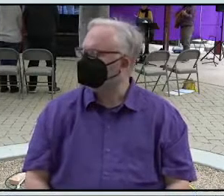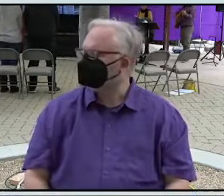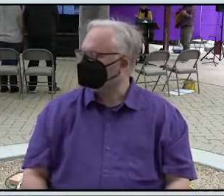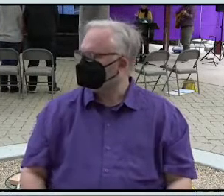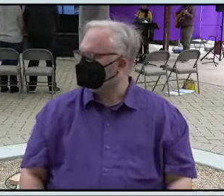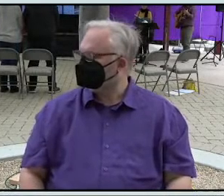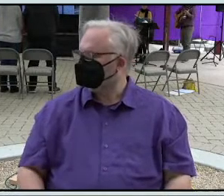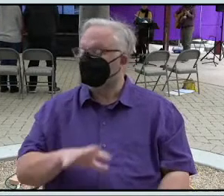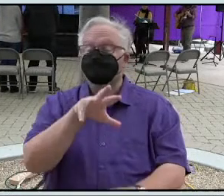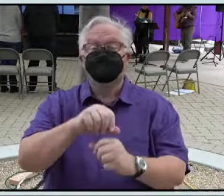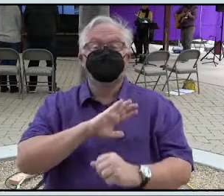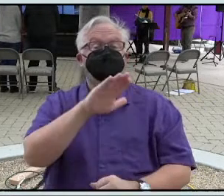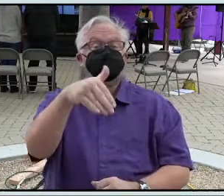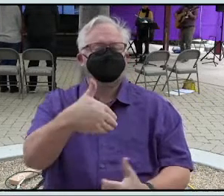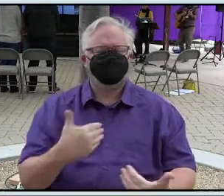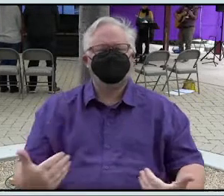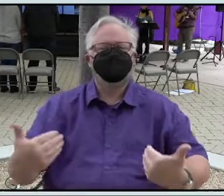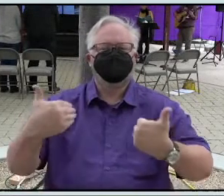There's a river